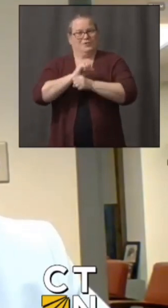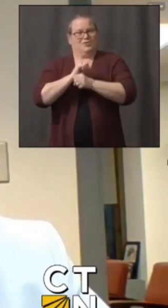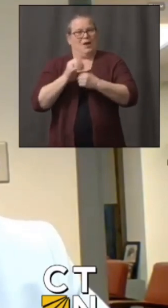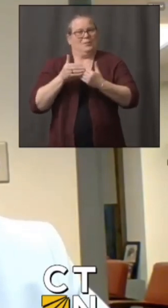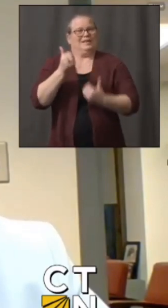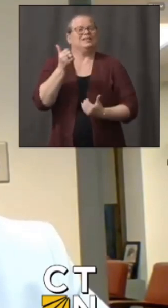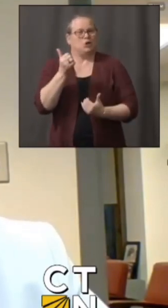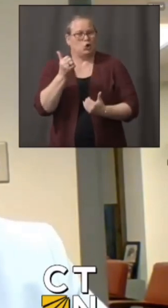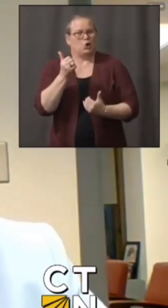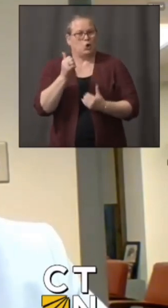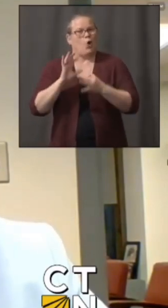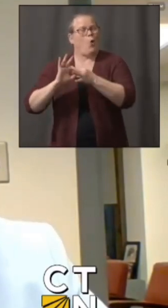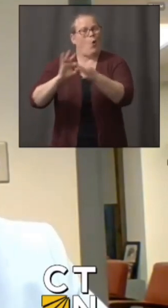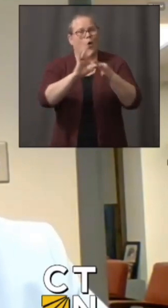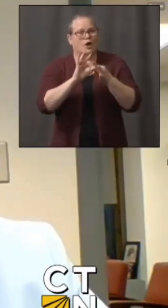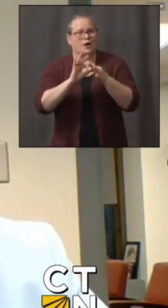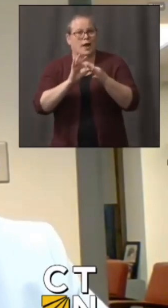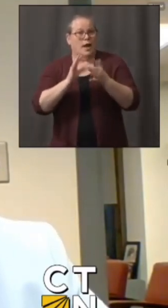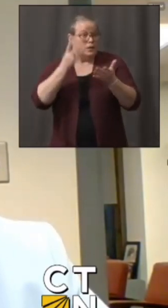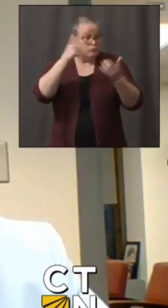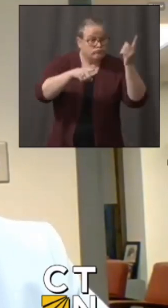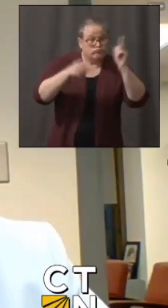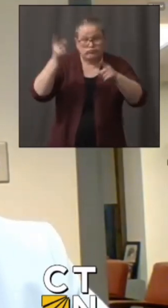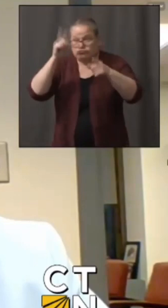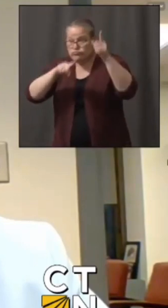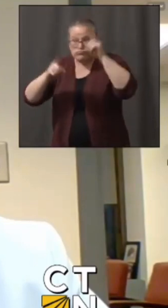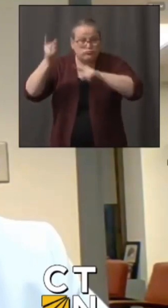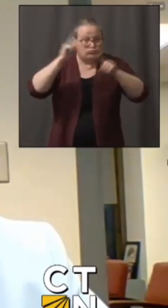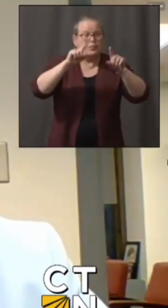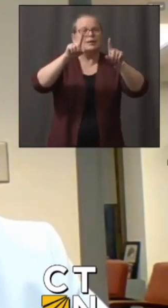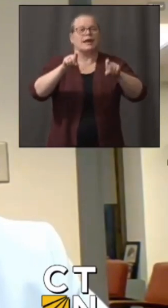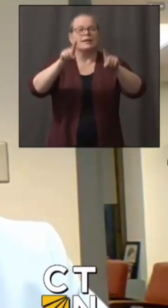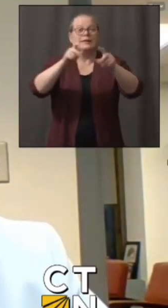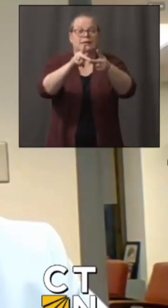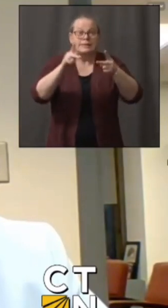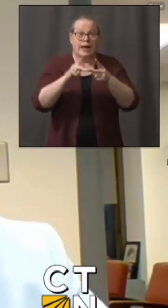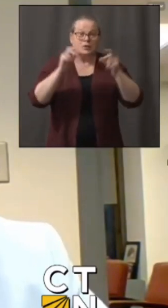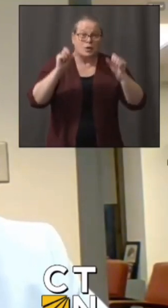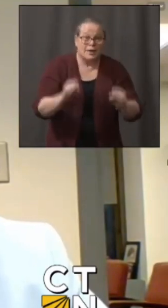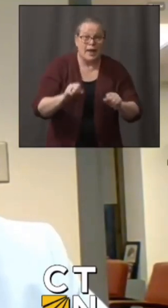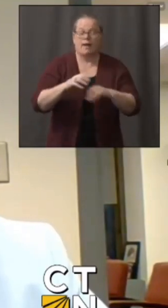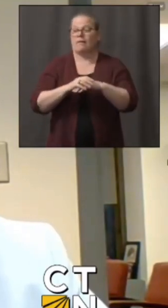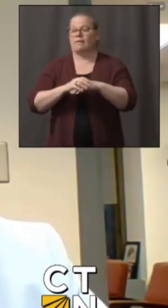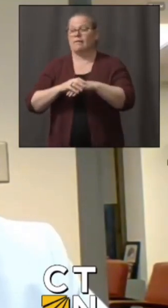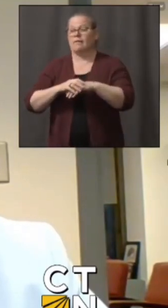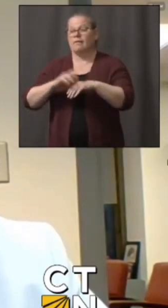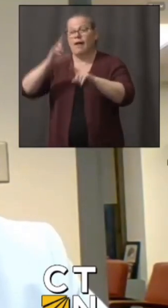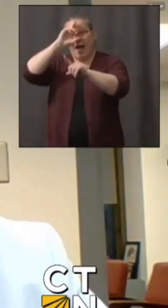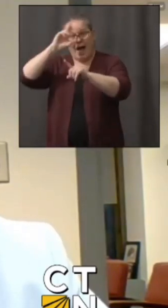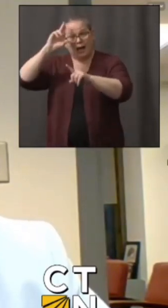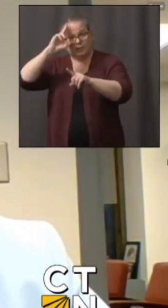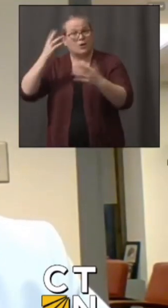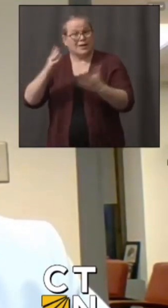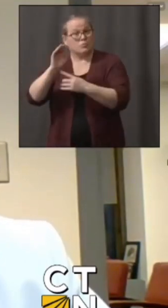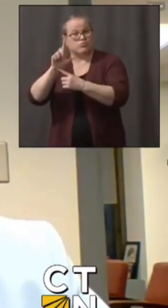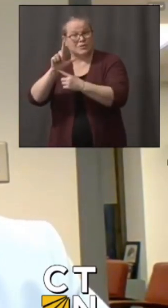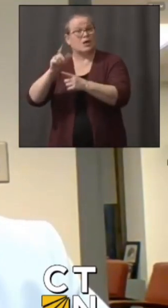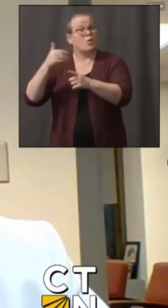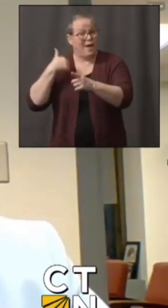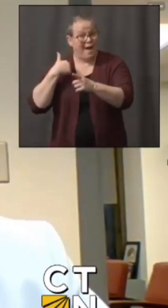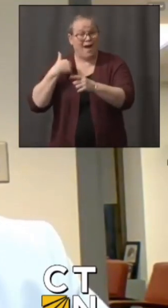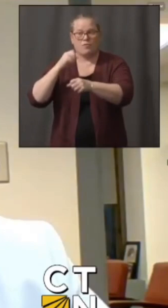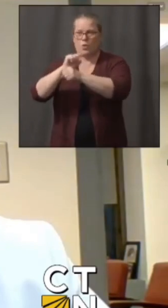We're able to coordinate testing sites. We're working with federally qualified healthcare centers. We do have a hospital in Bristol. We're working